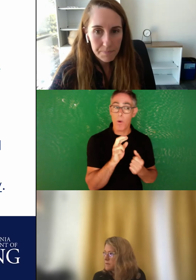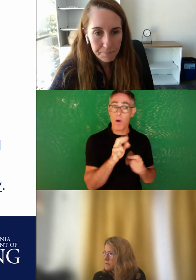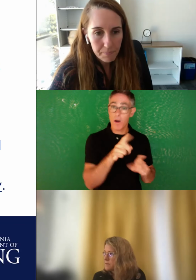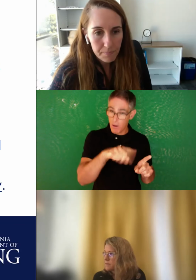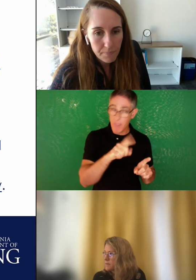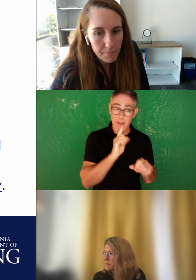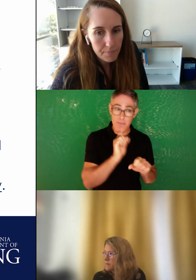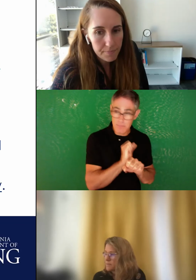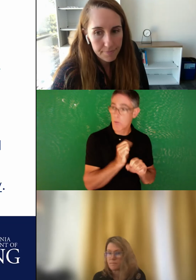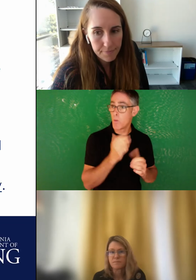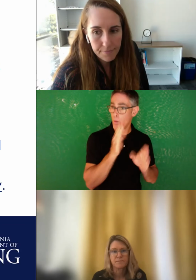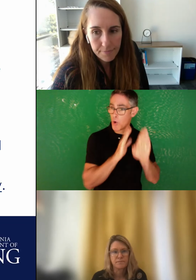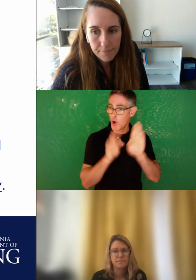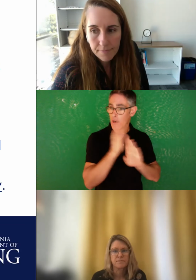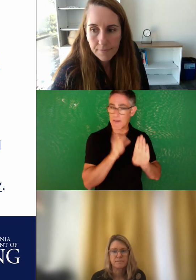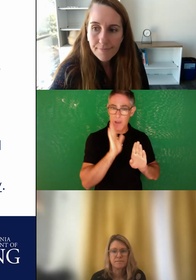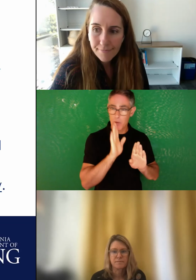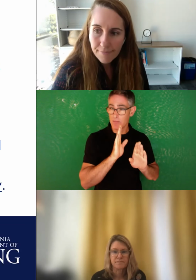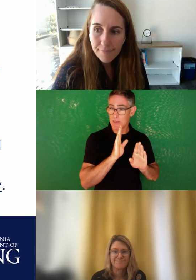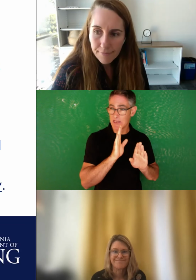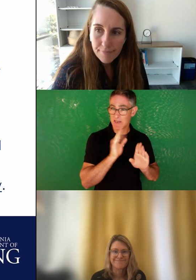roadblocks. Thank you.